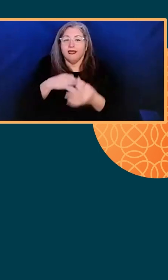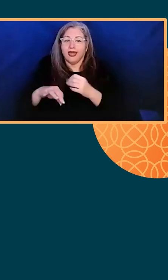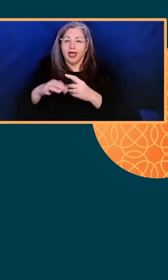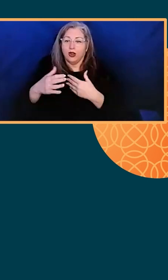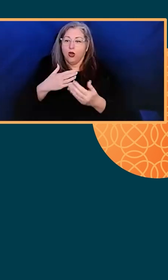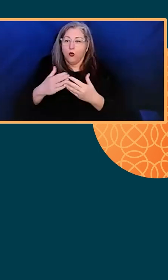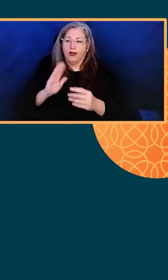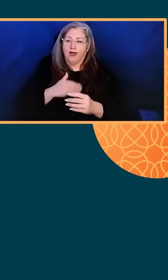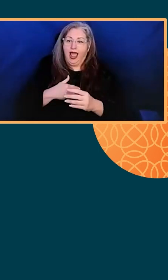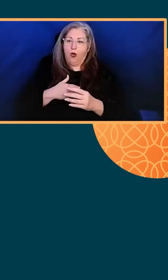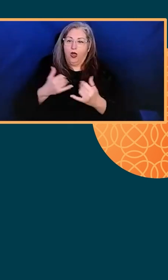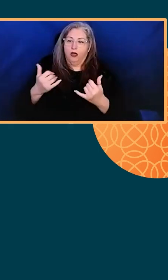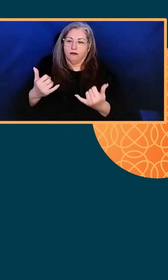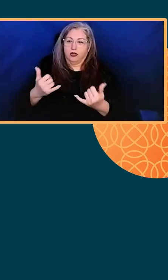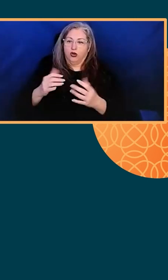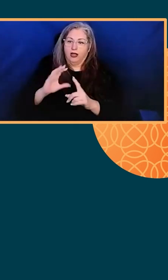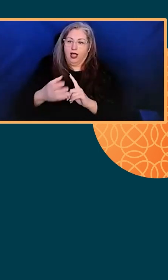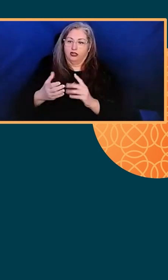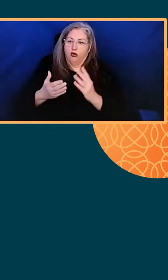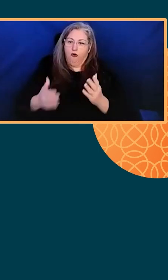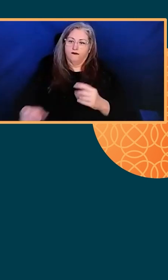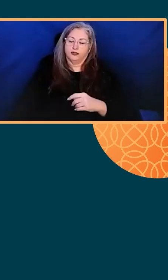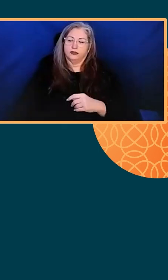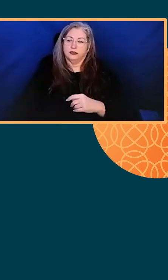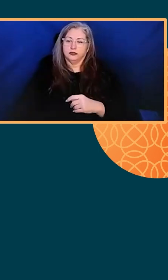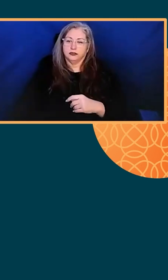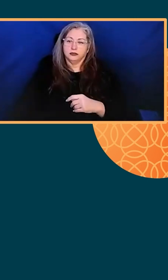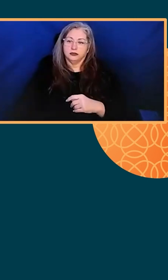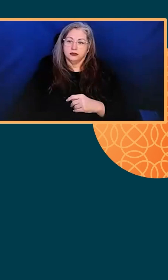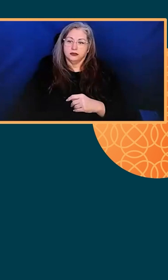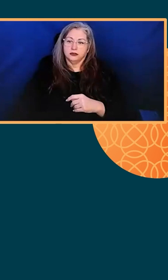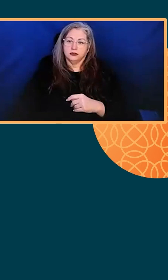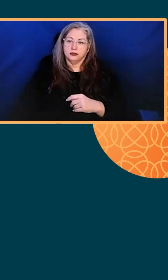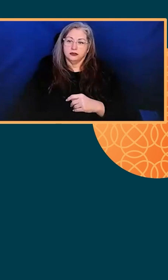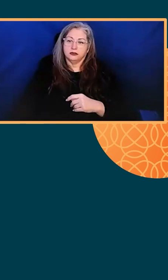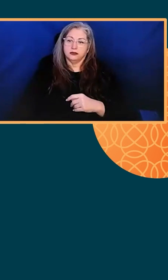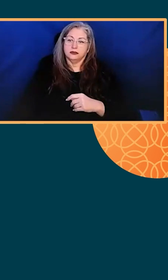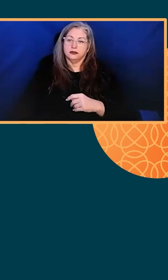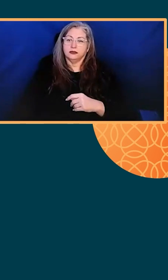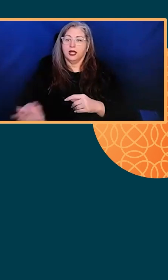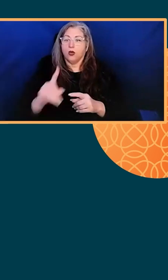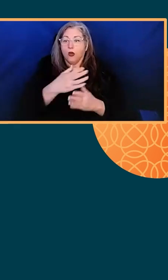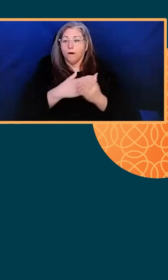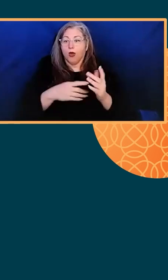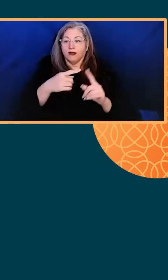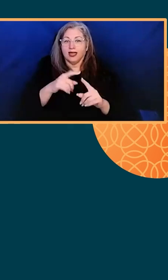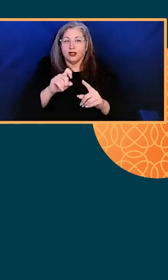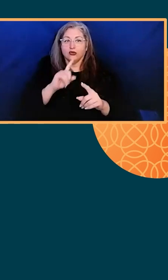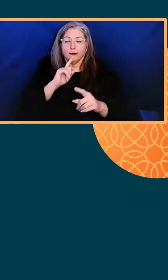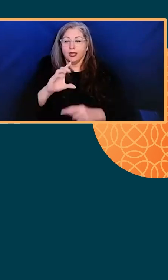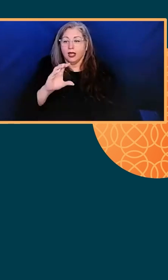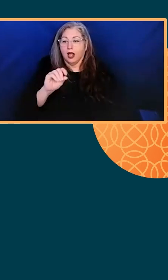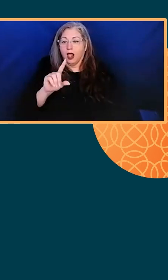our culture offers. And one dimension of that, you know, could be colorism.